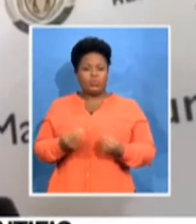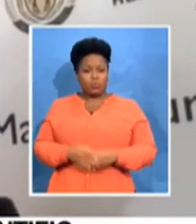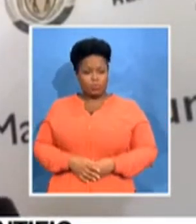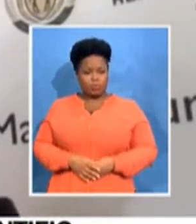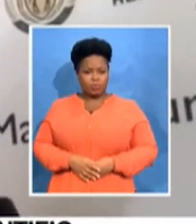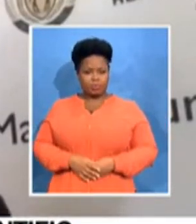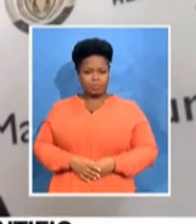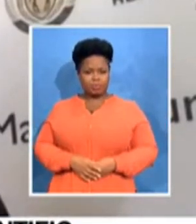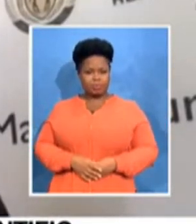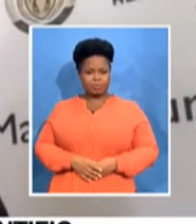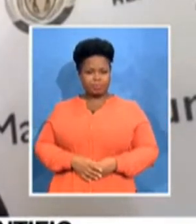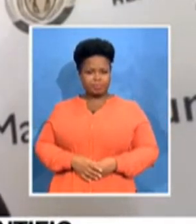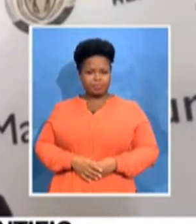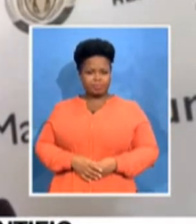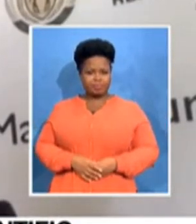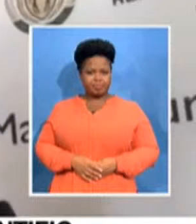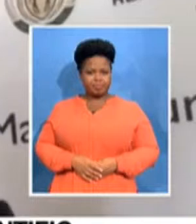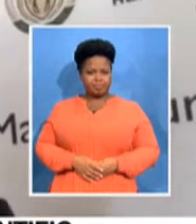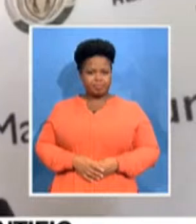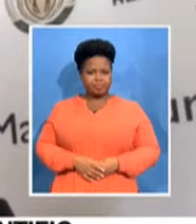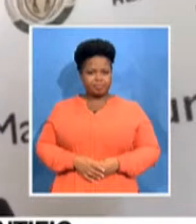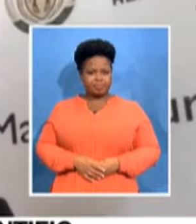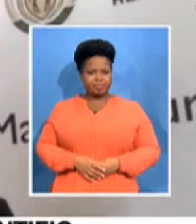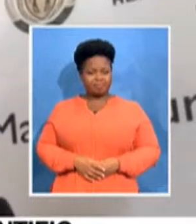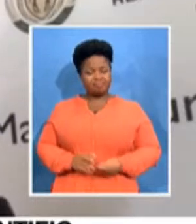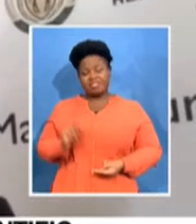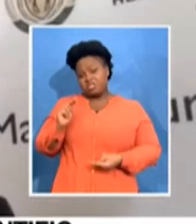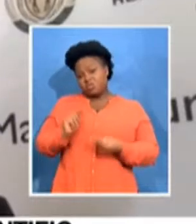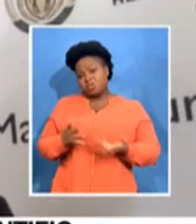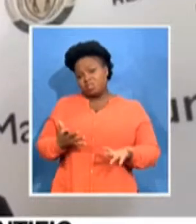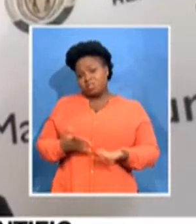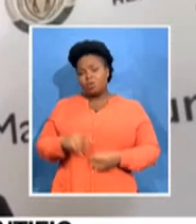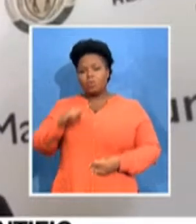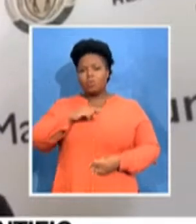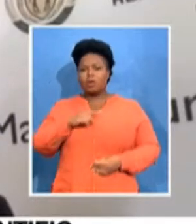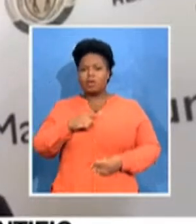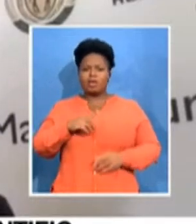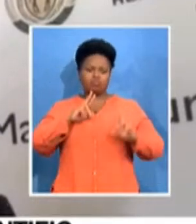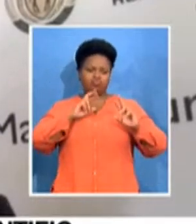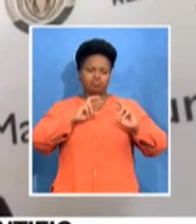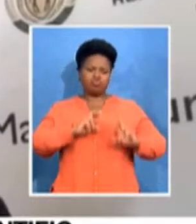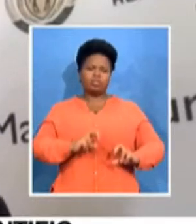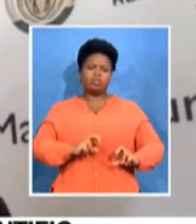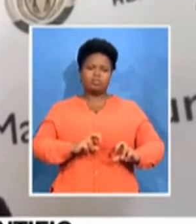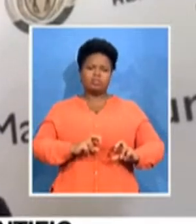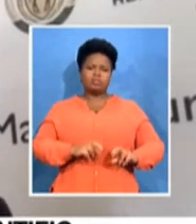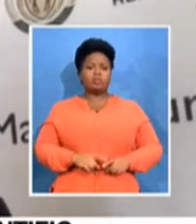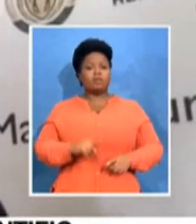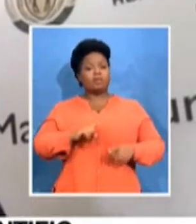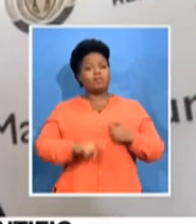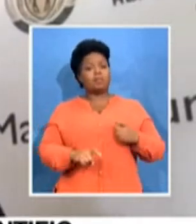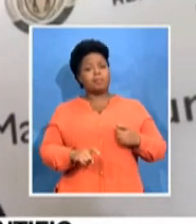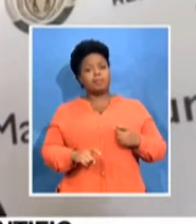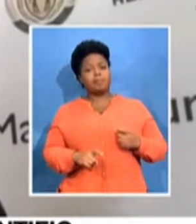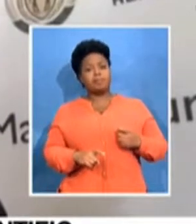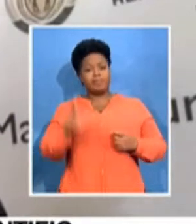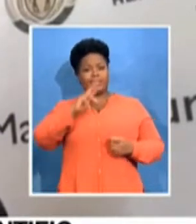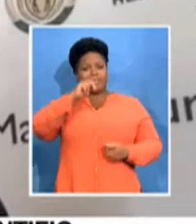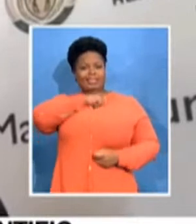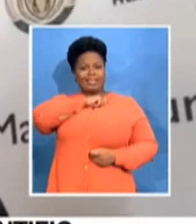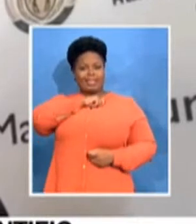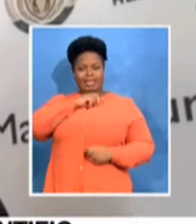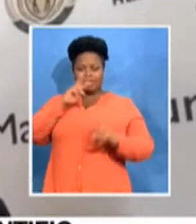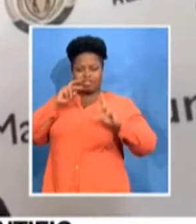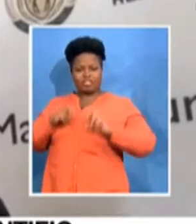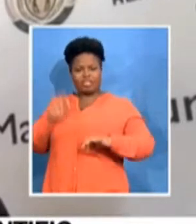is that the research done by the KwaZulu-Natal Research Innovation and Sequencing